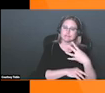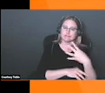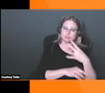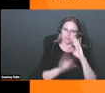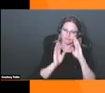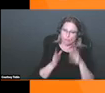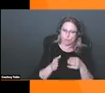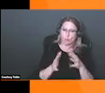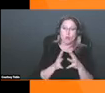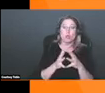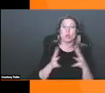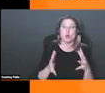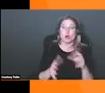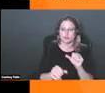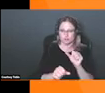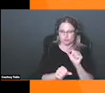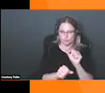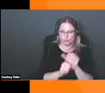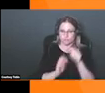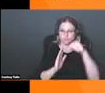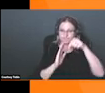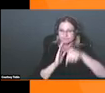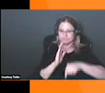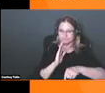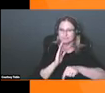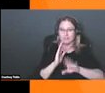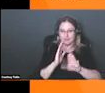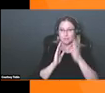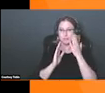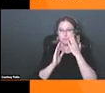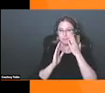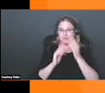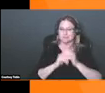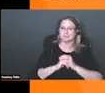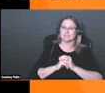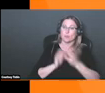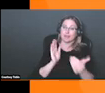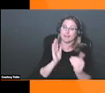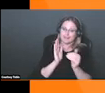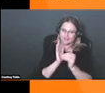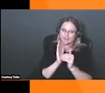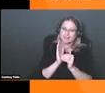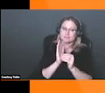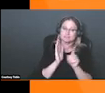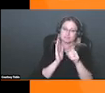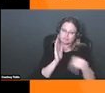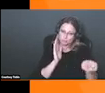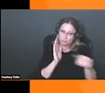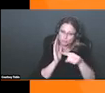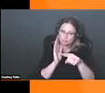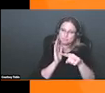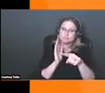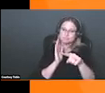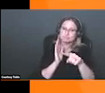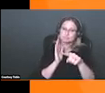It's so much work. It's I know it's hard to believe, and that's why you really want to make sure it's